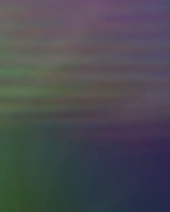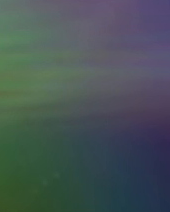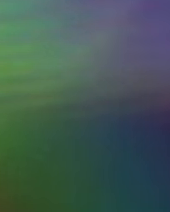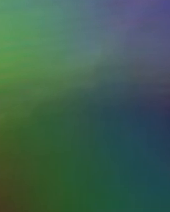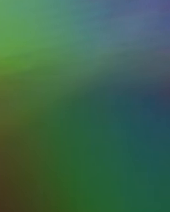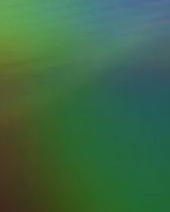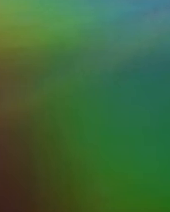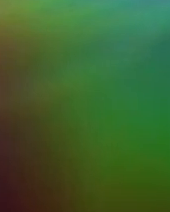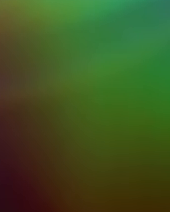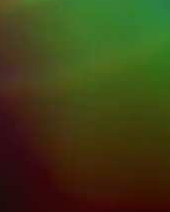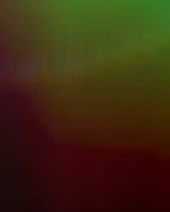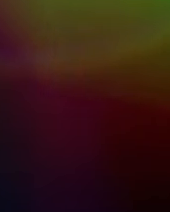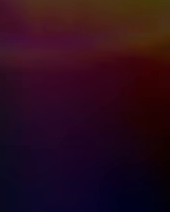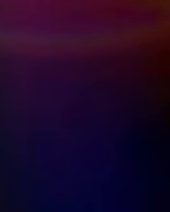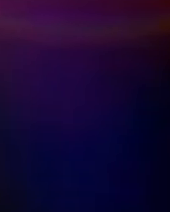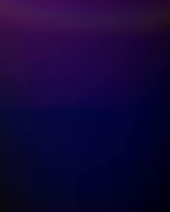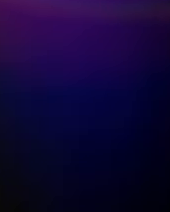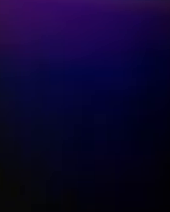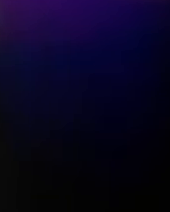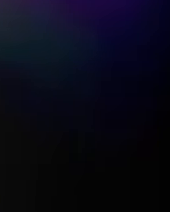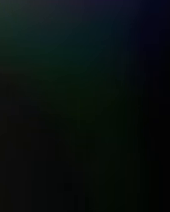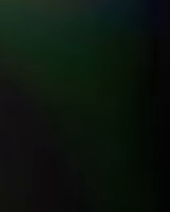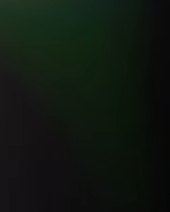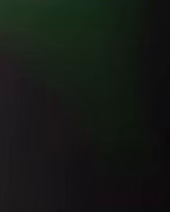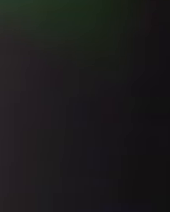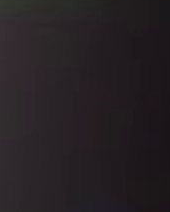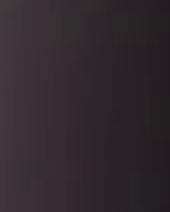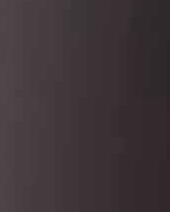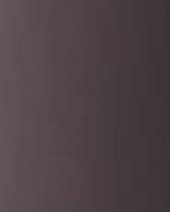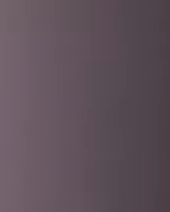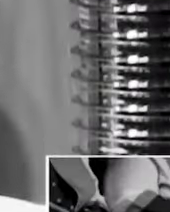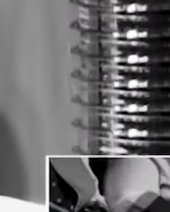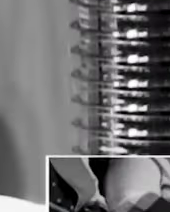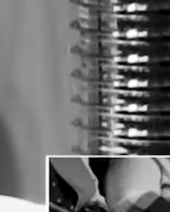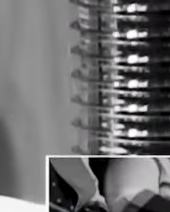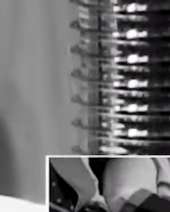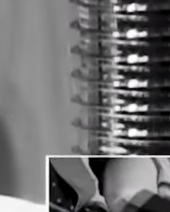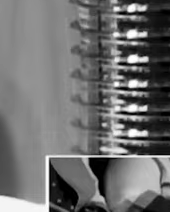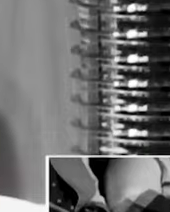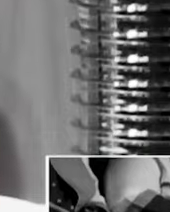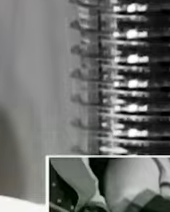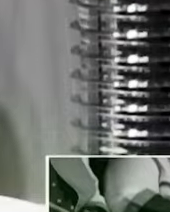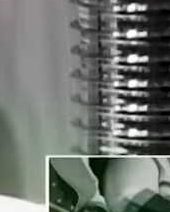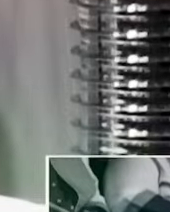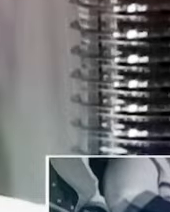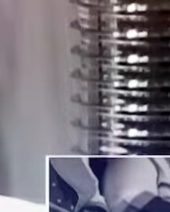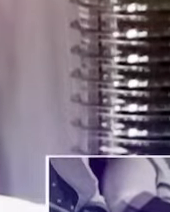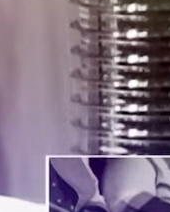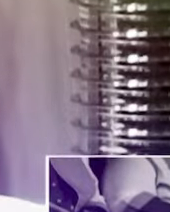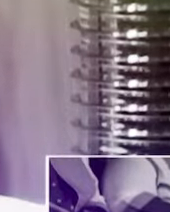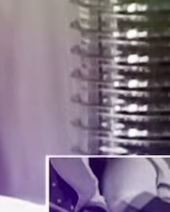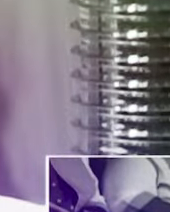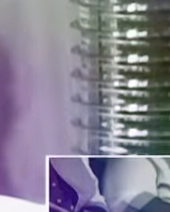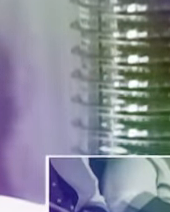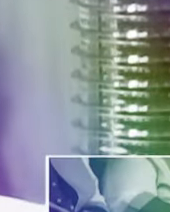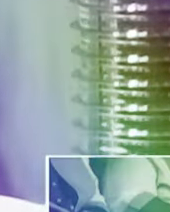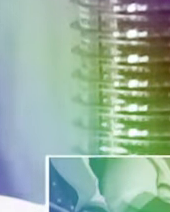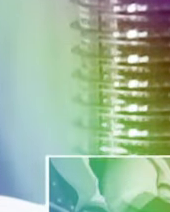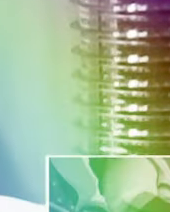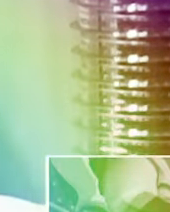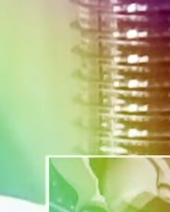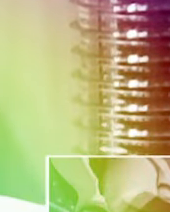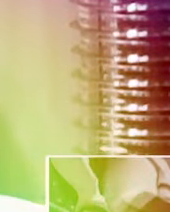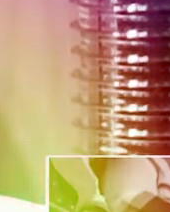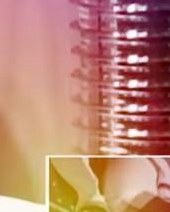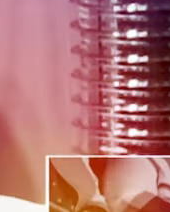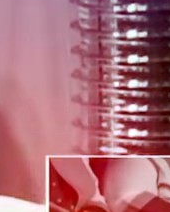This is one of the most diversified practices within the body of Christ. But despite our diversity of when we